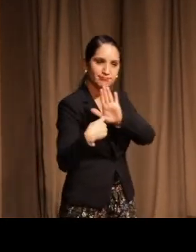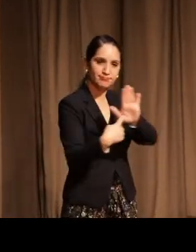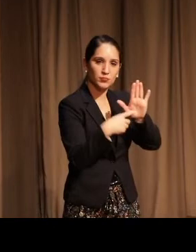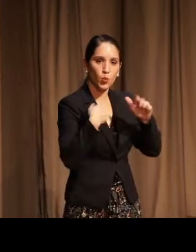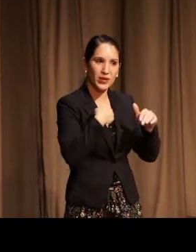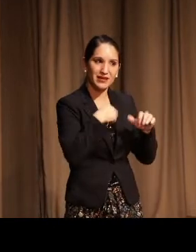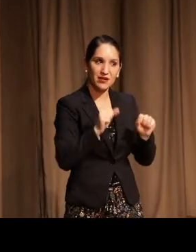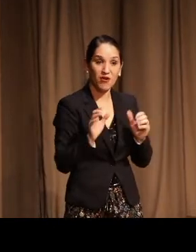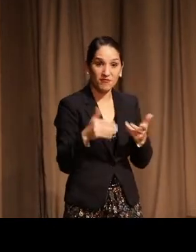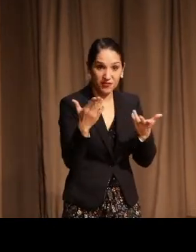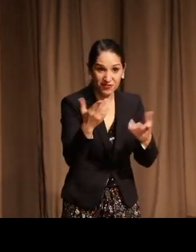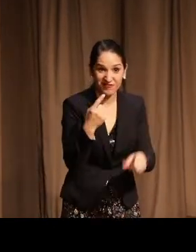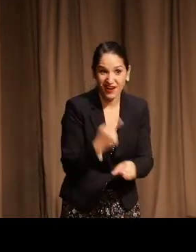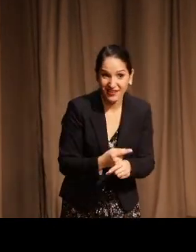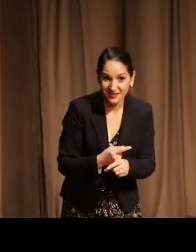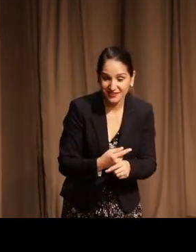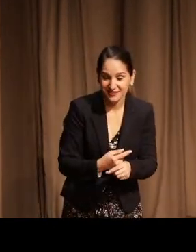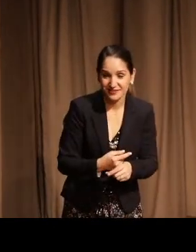Okay.